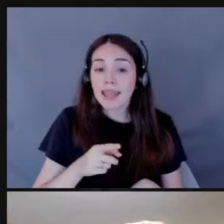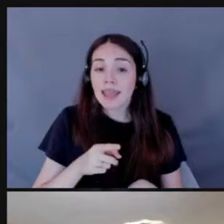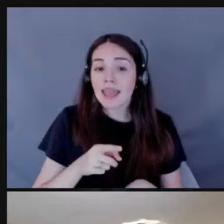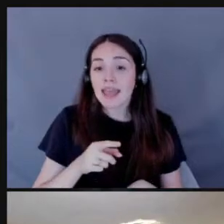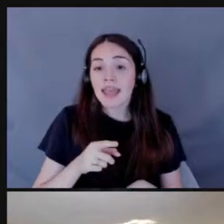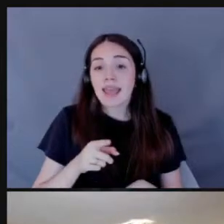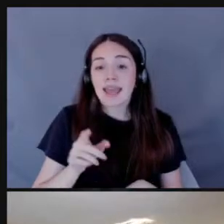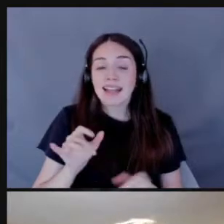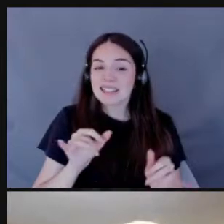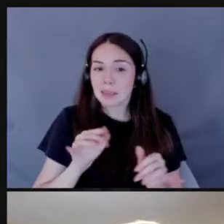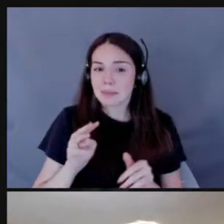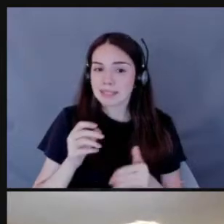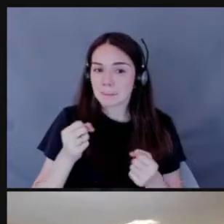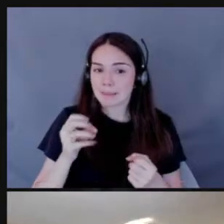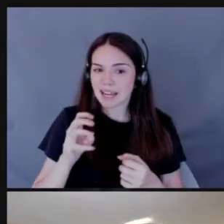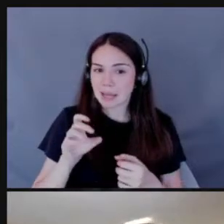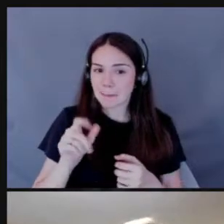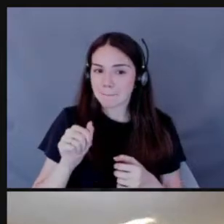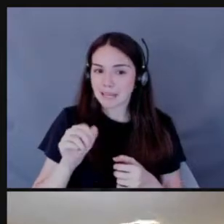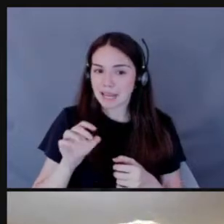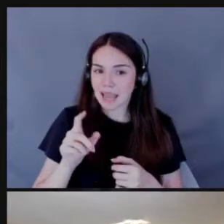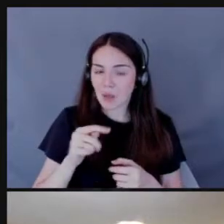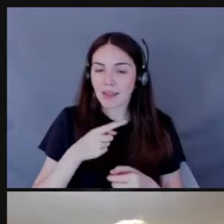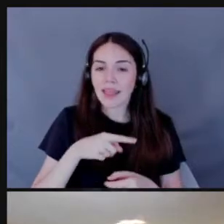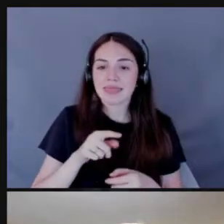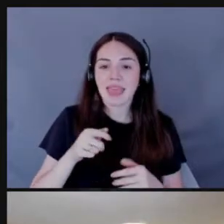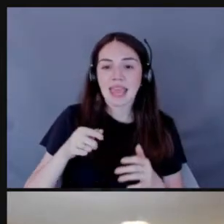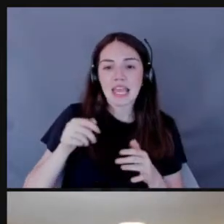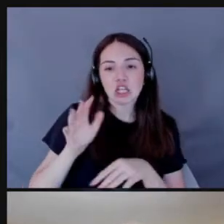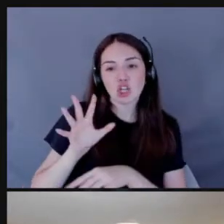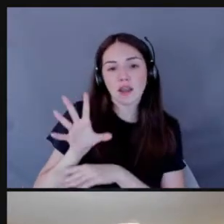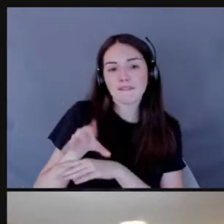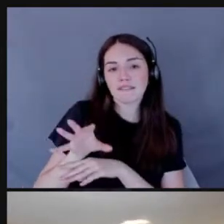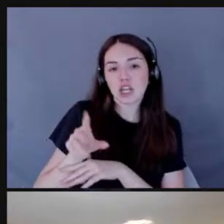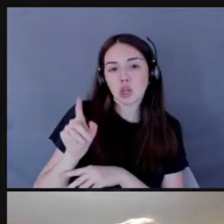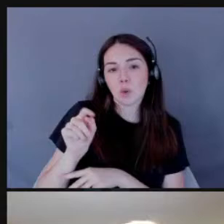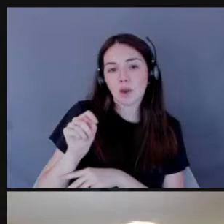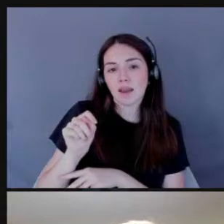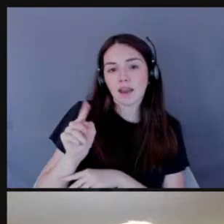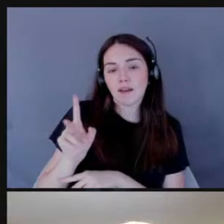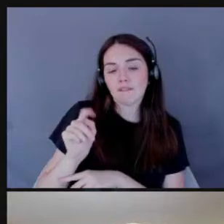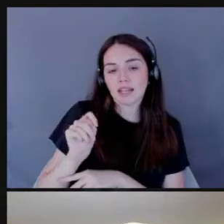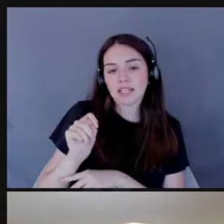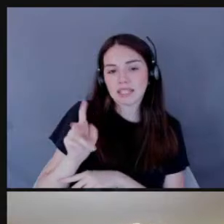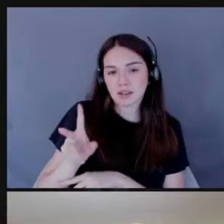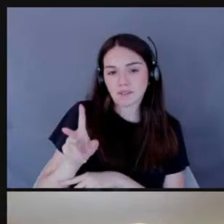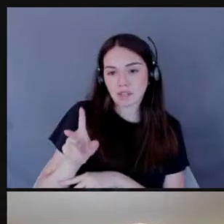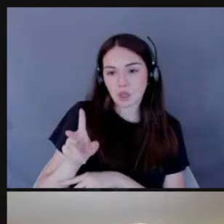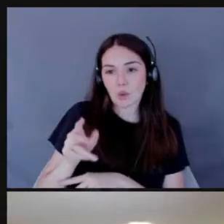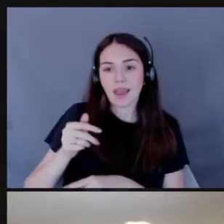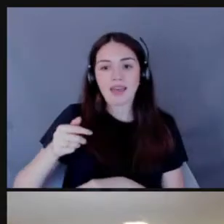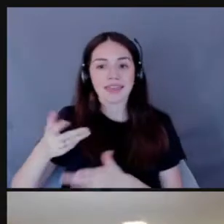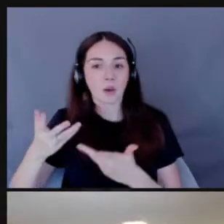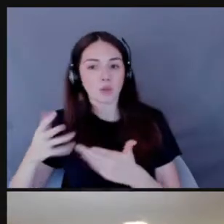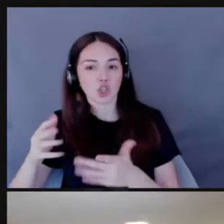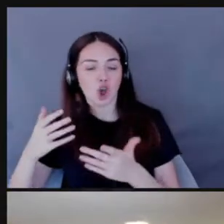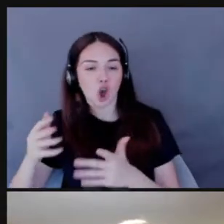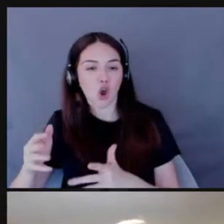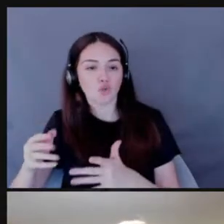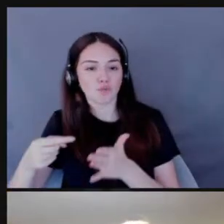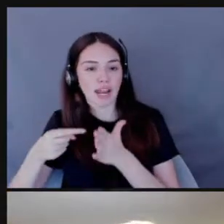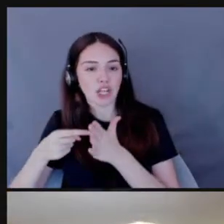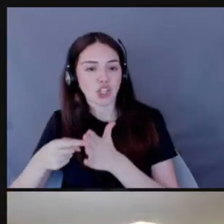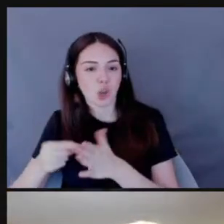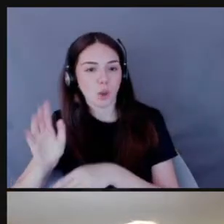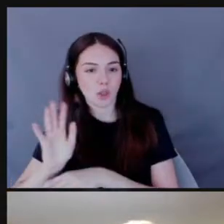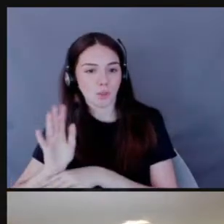was to take a video of a TV that was playing the output of the original Frew video. So they